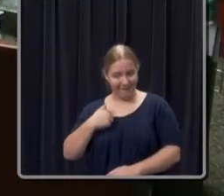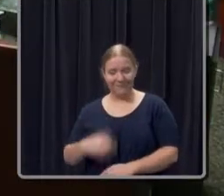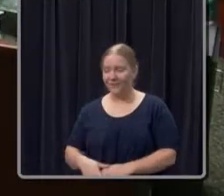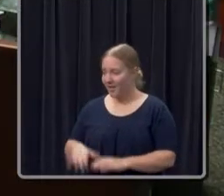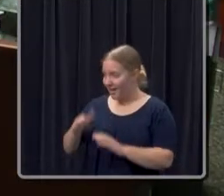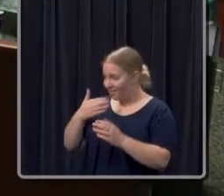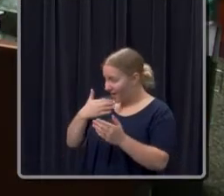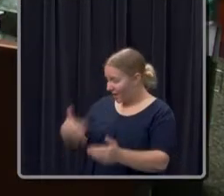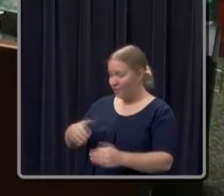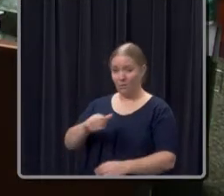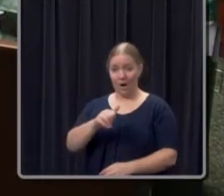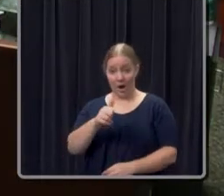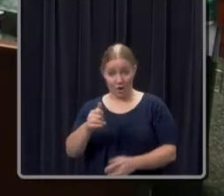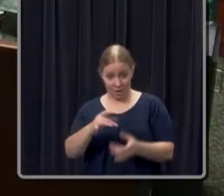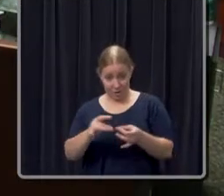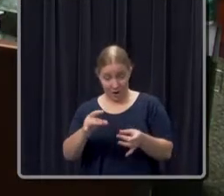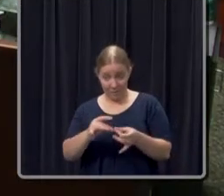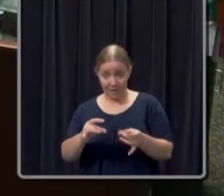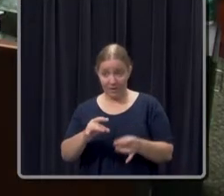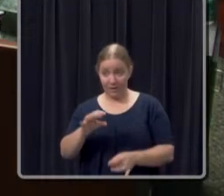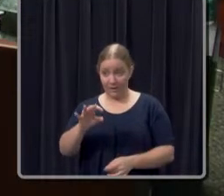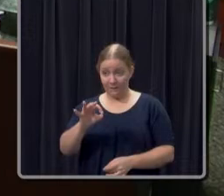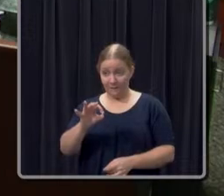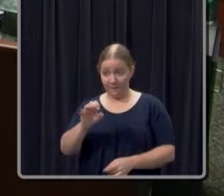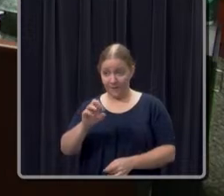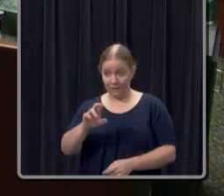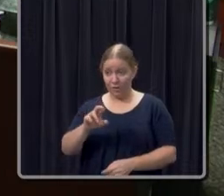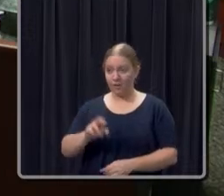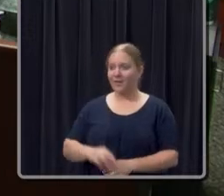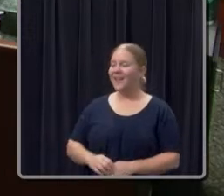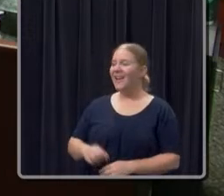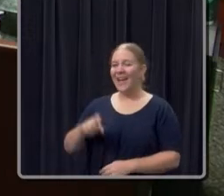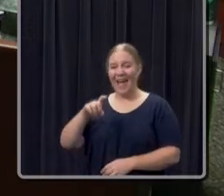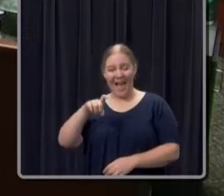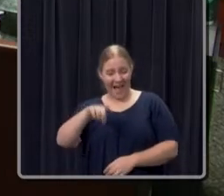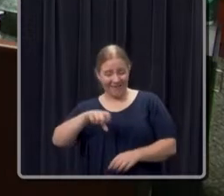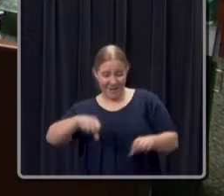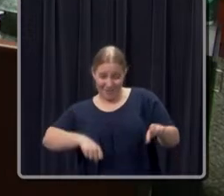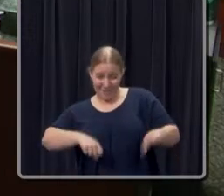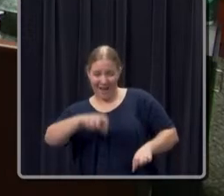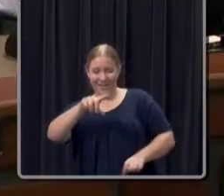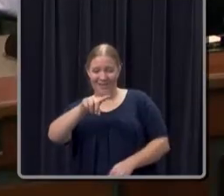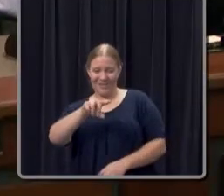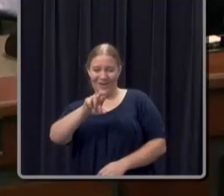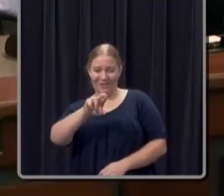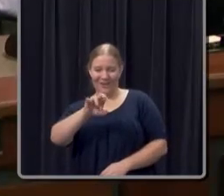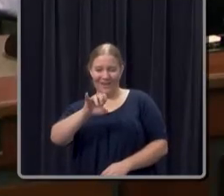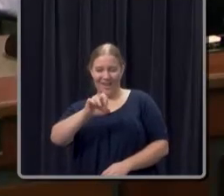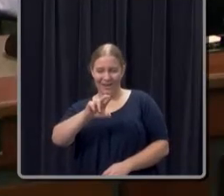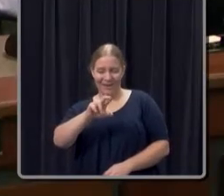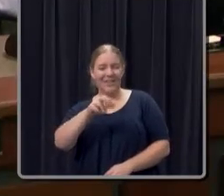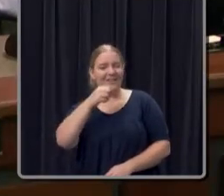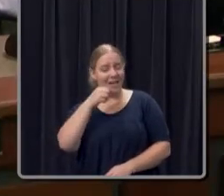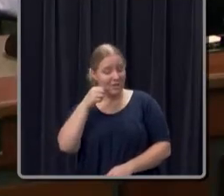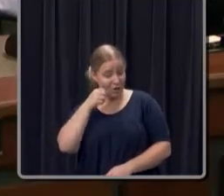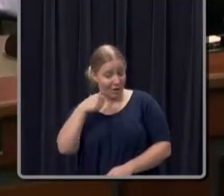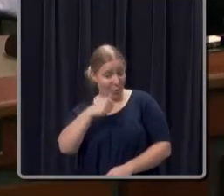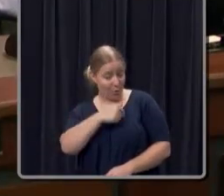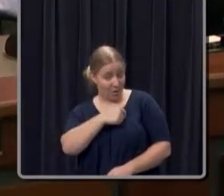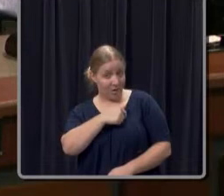Thank you. Others? See Mrs. Felter. I just have to brag on Dr. Yeager. Yesterday, we were